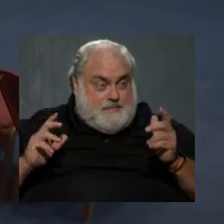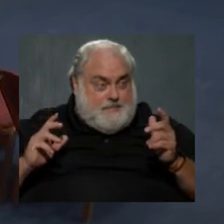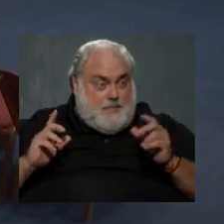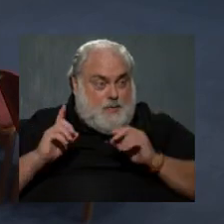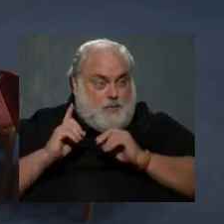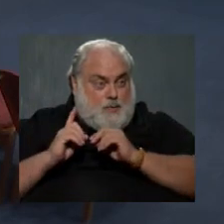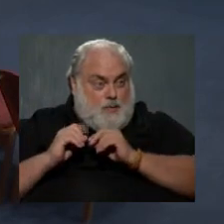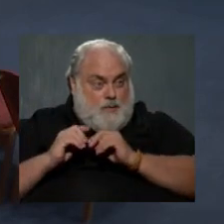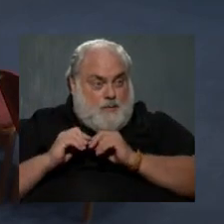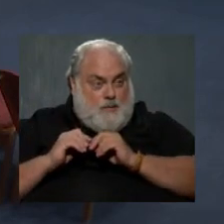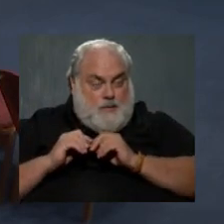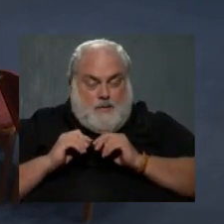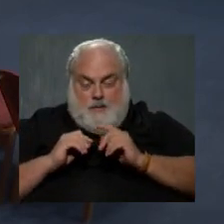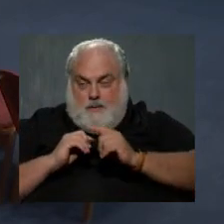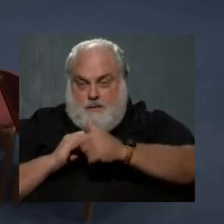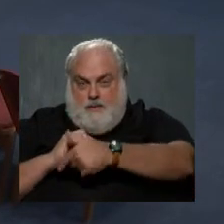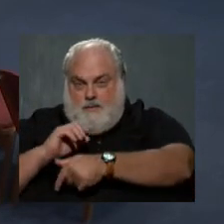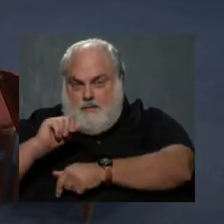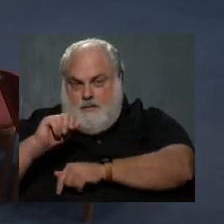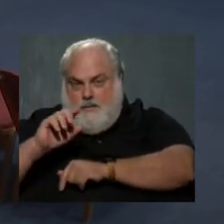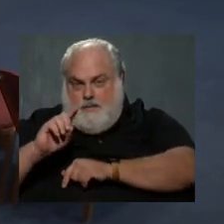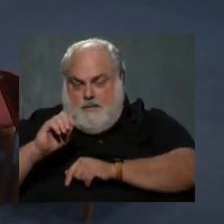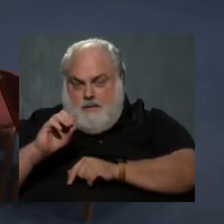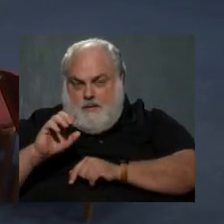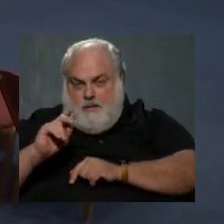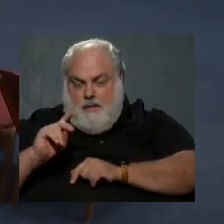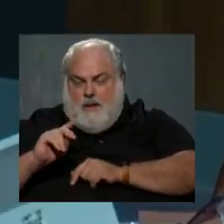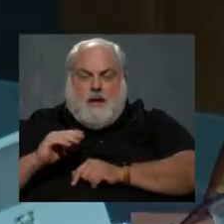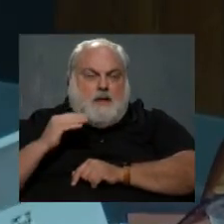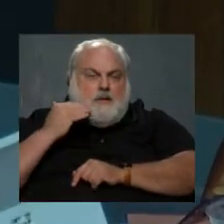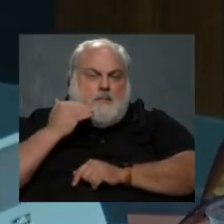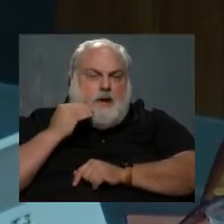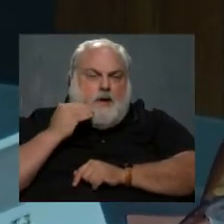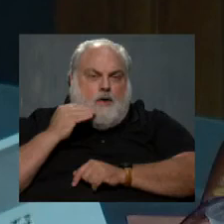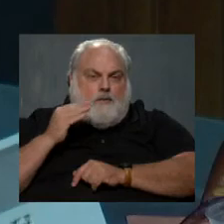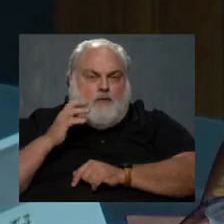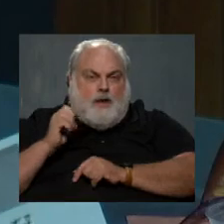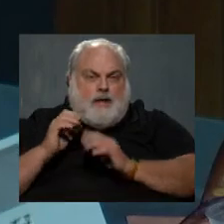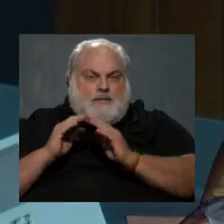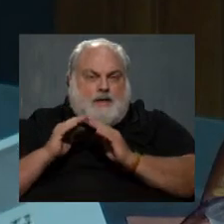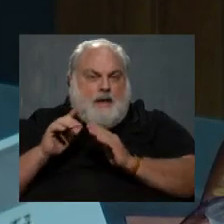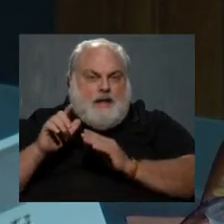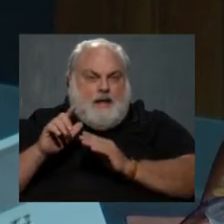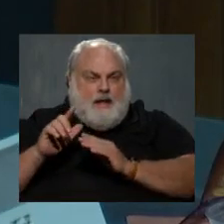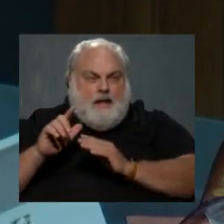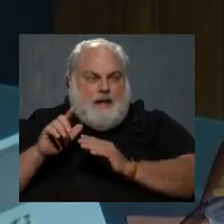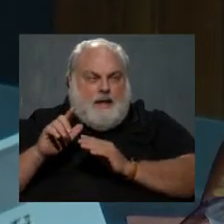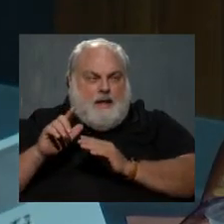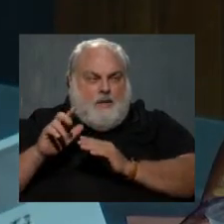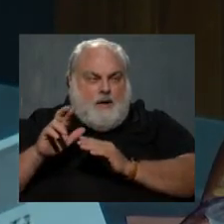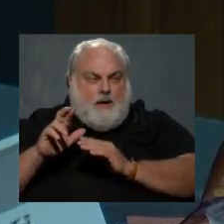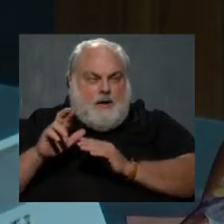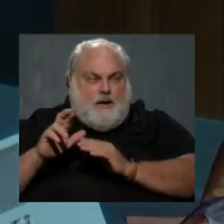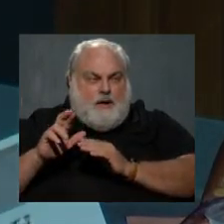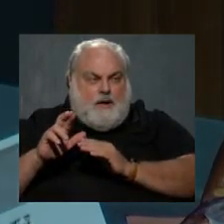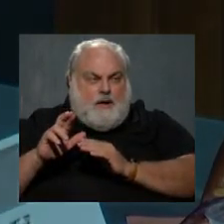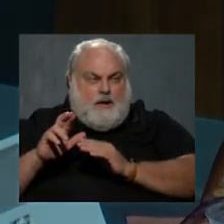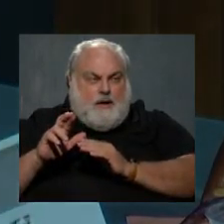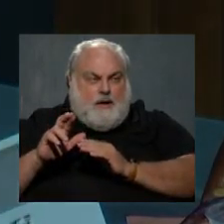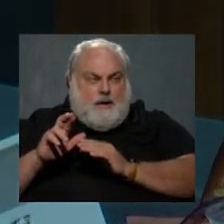One more. Director Adcock? On the tobacco-free, is Little Rock City Hall or Little Rock